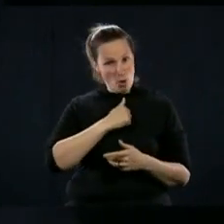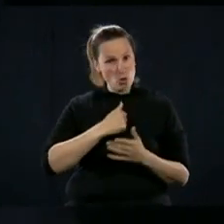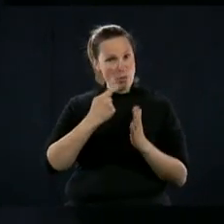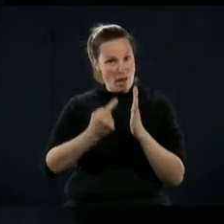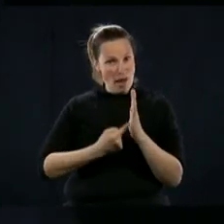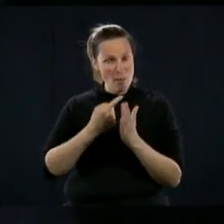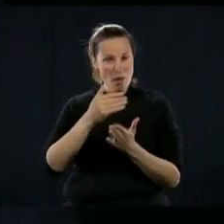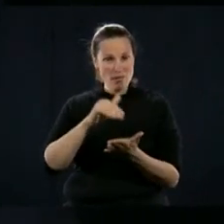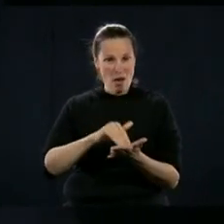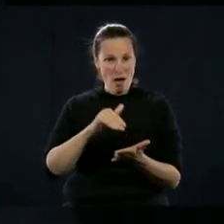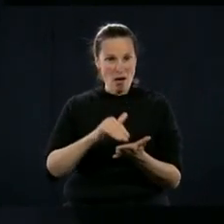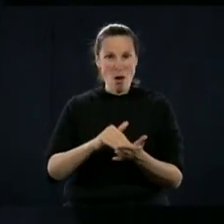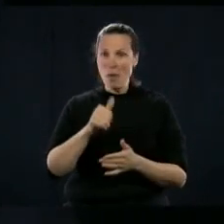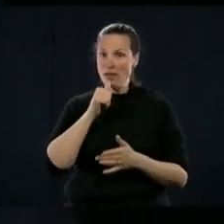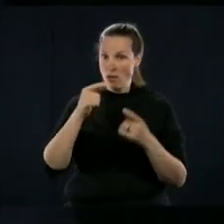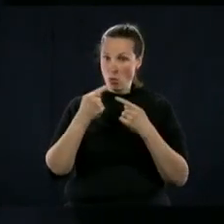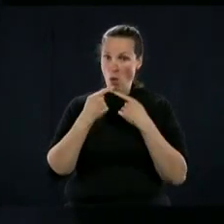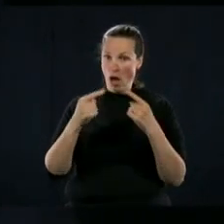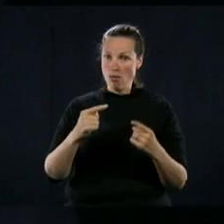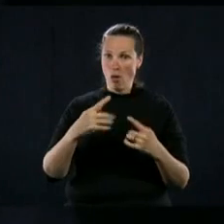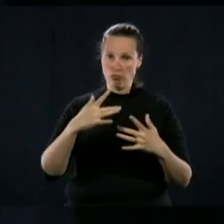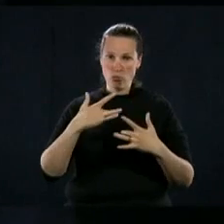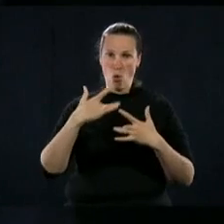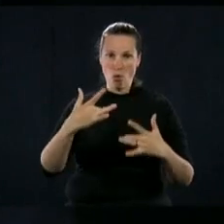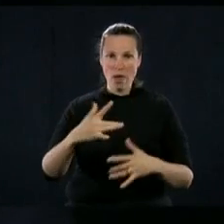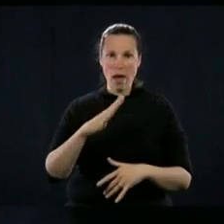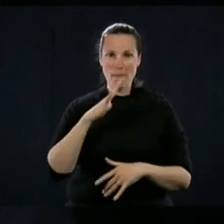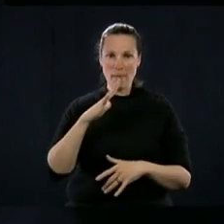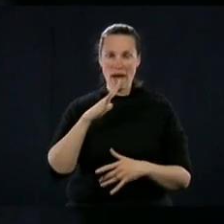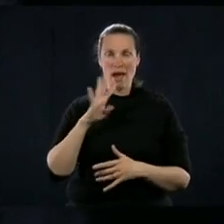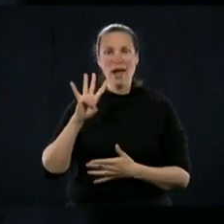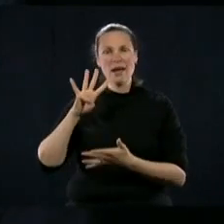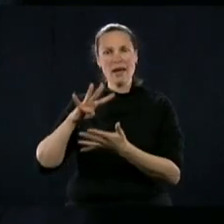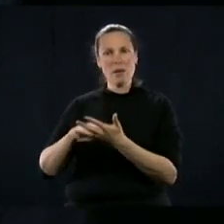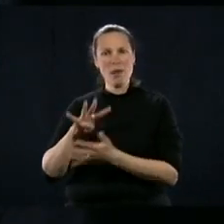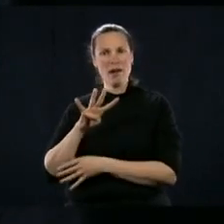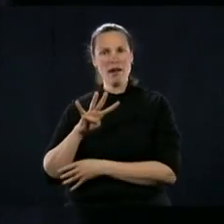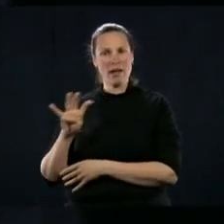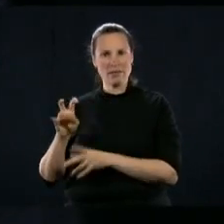unfortunately, and that is why I preferred saying it earlier on, we still have